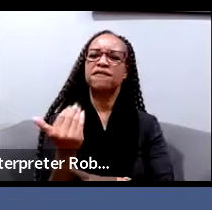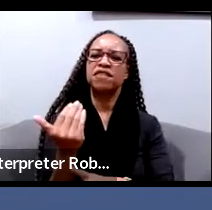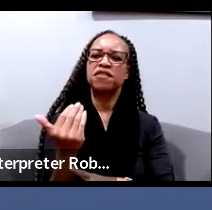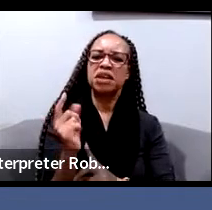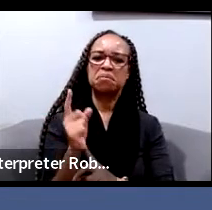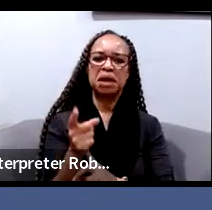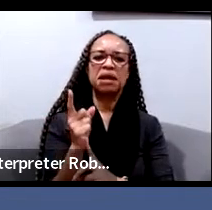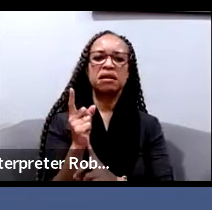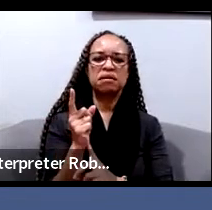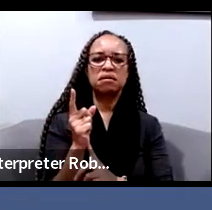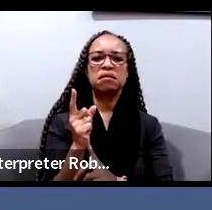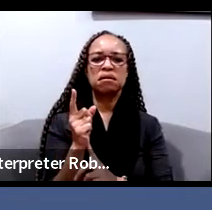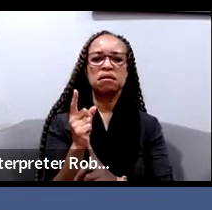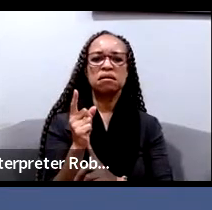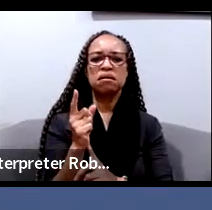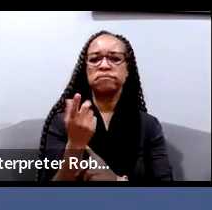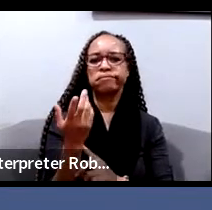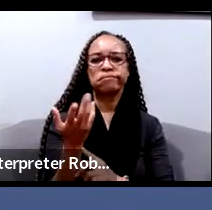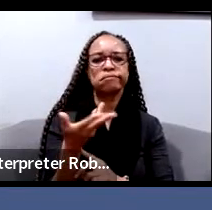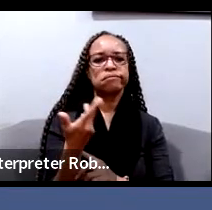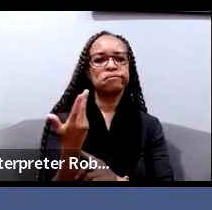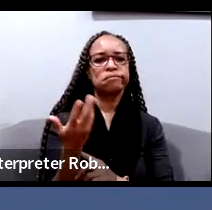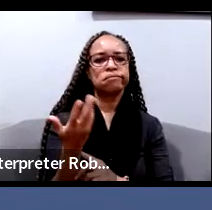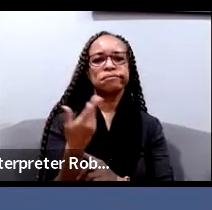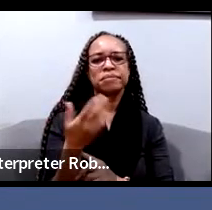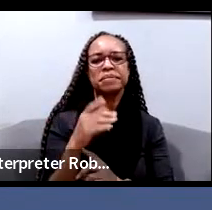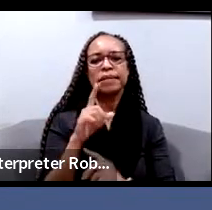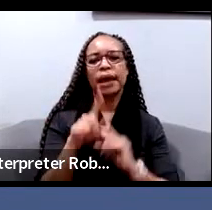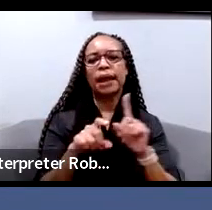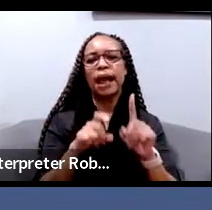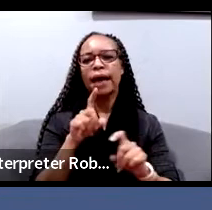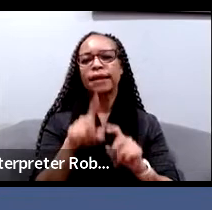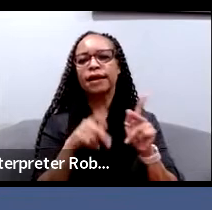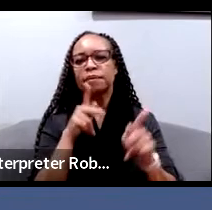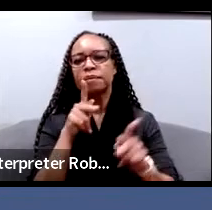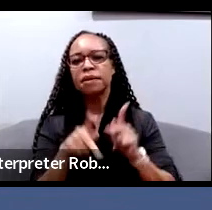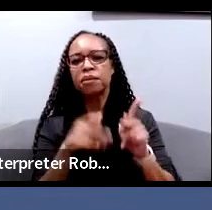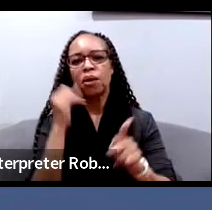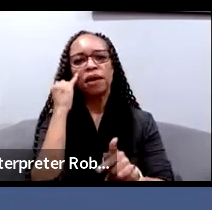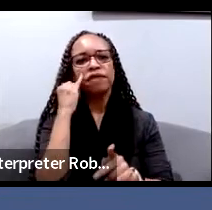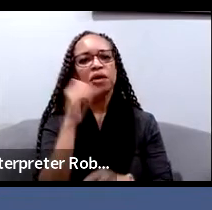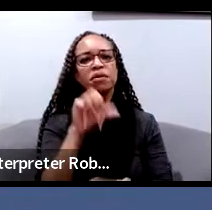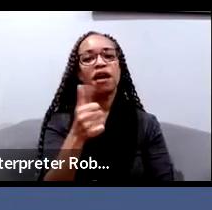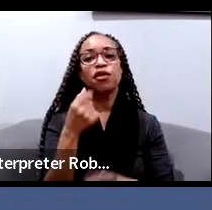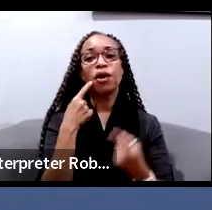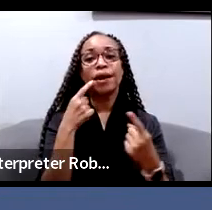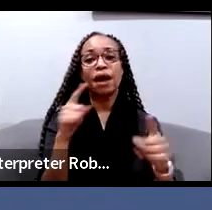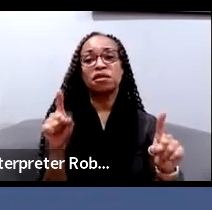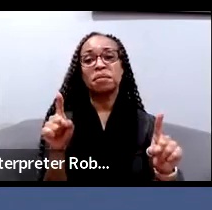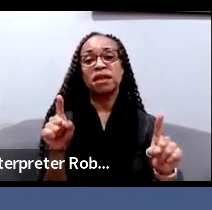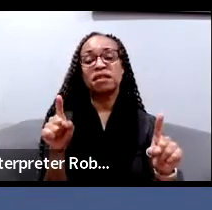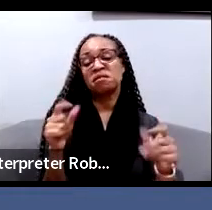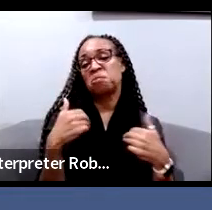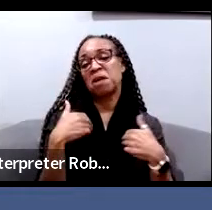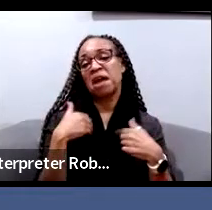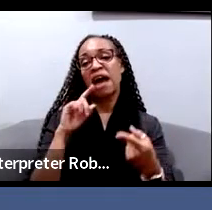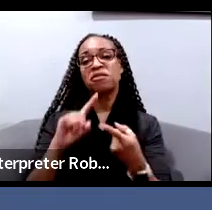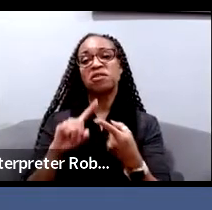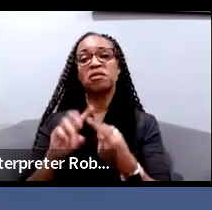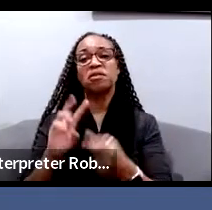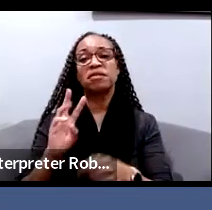minutes in asking for, also asking people if they have other announcements. So got at least till 6. All